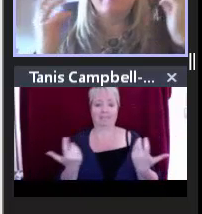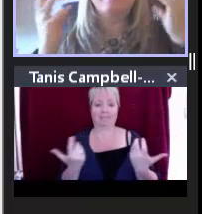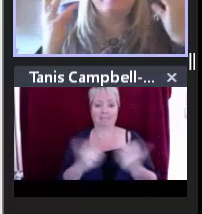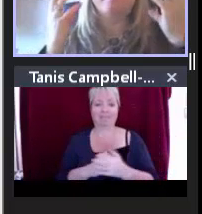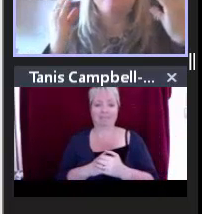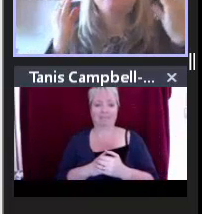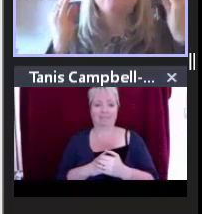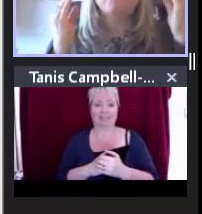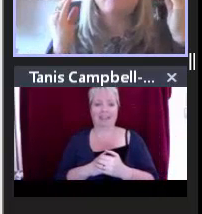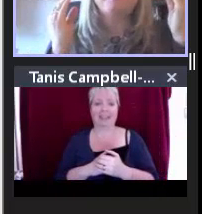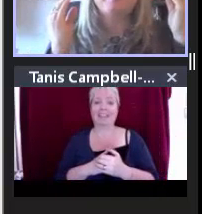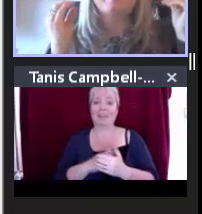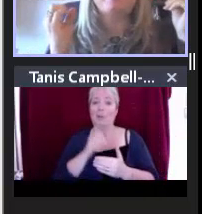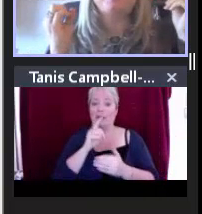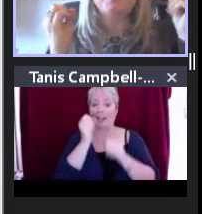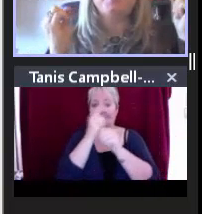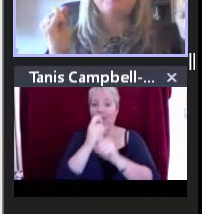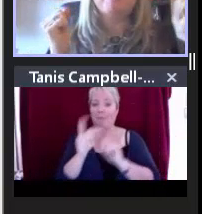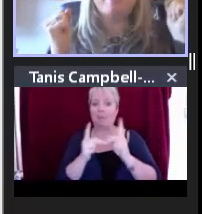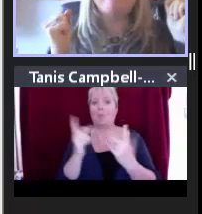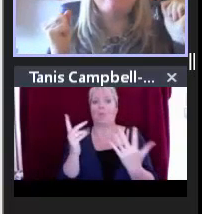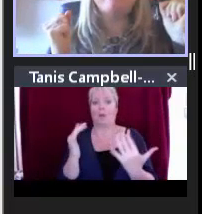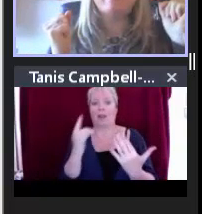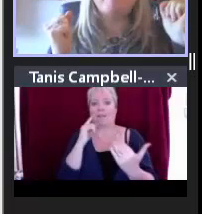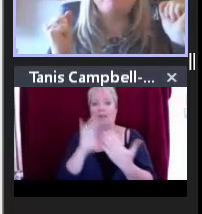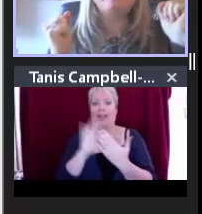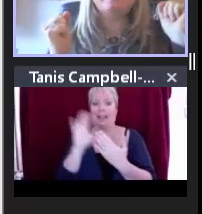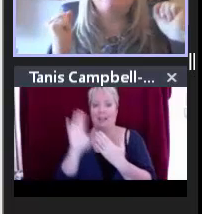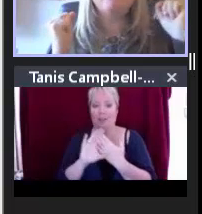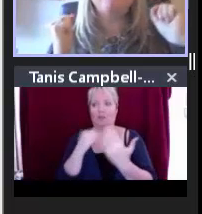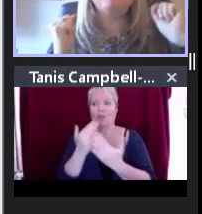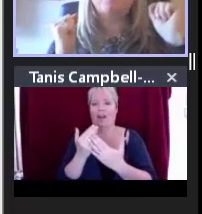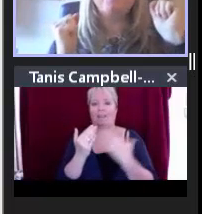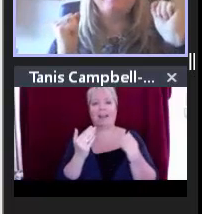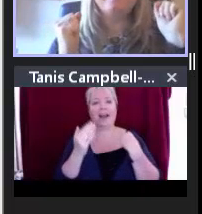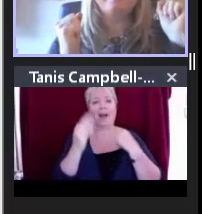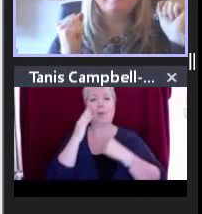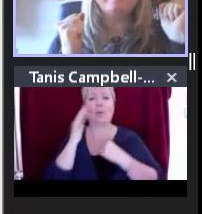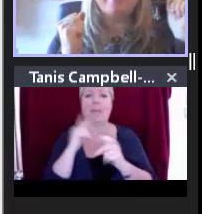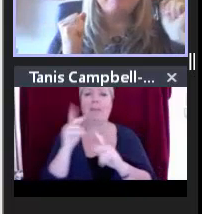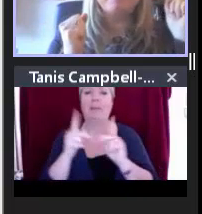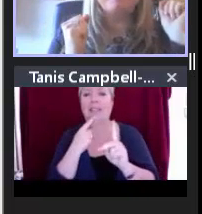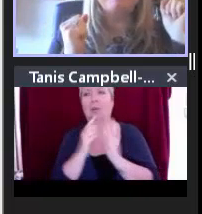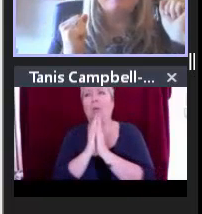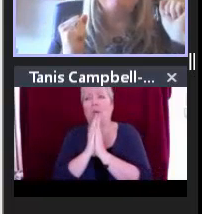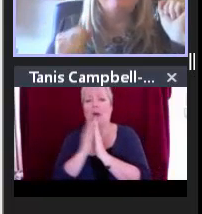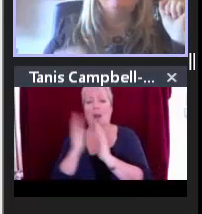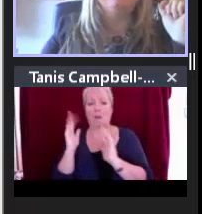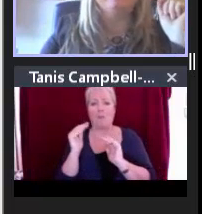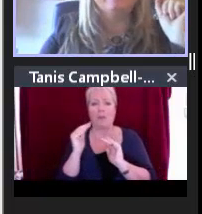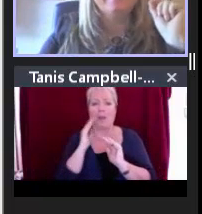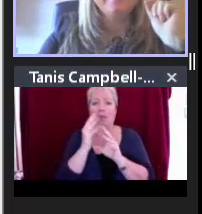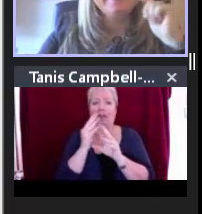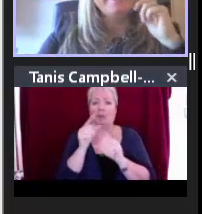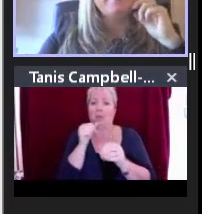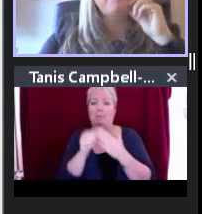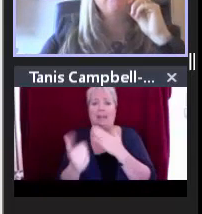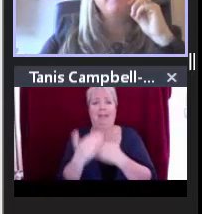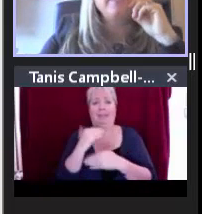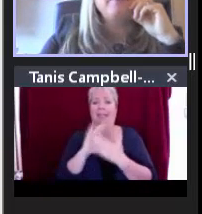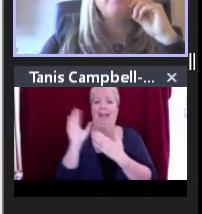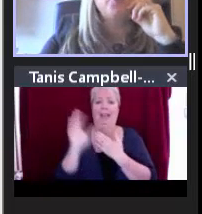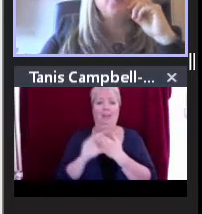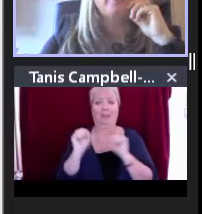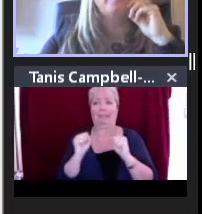are waiting for these calendars to arrive. And I've had people say, oh, I was hoping I was going to get one. So